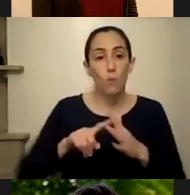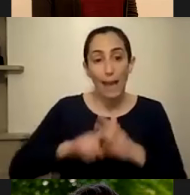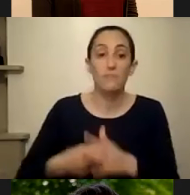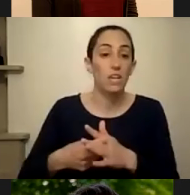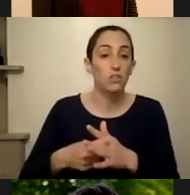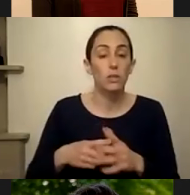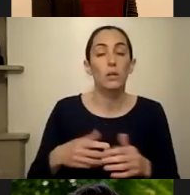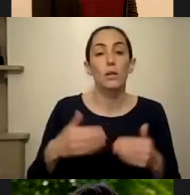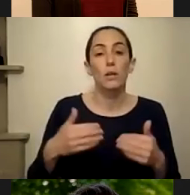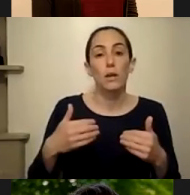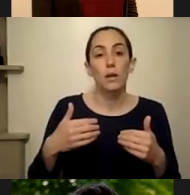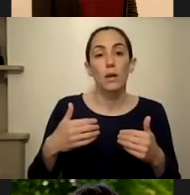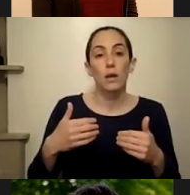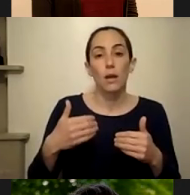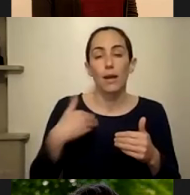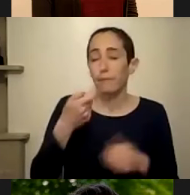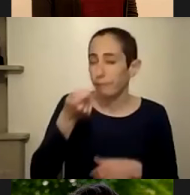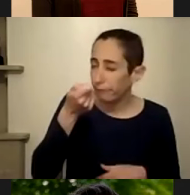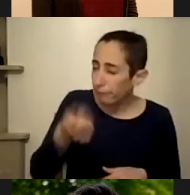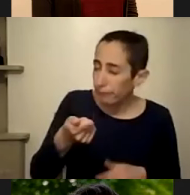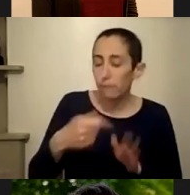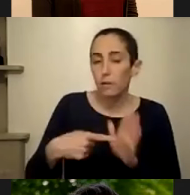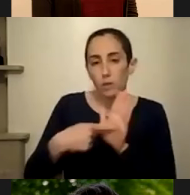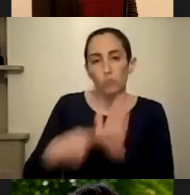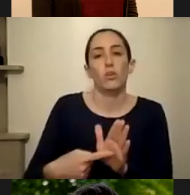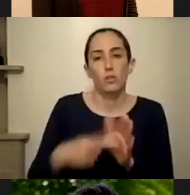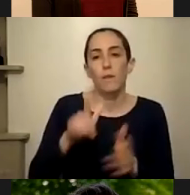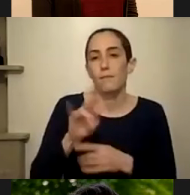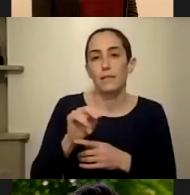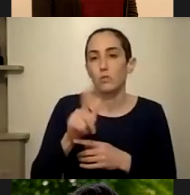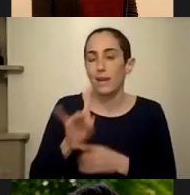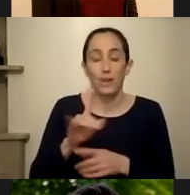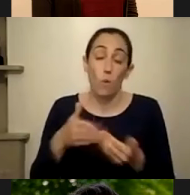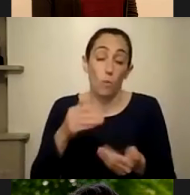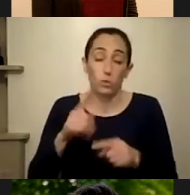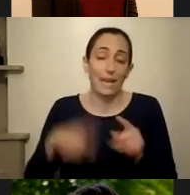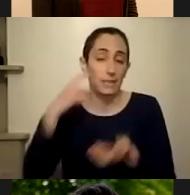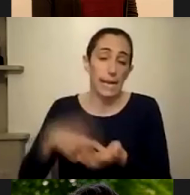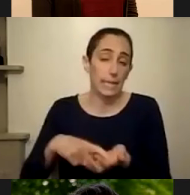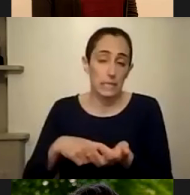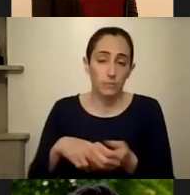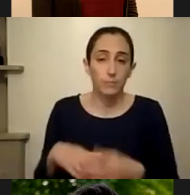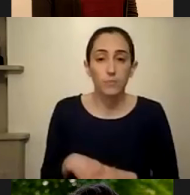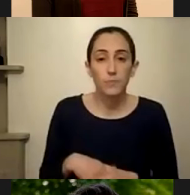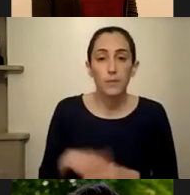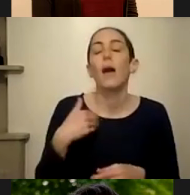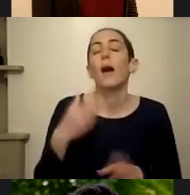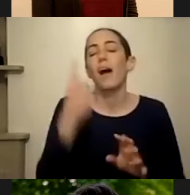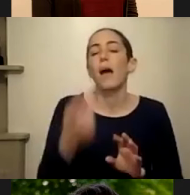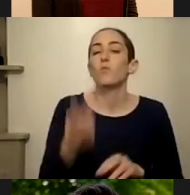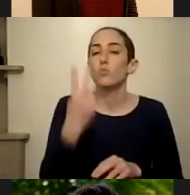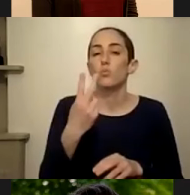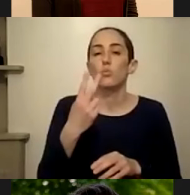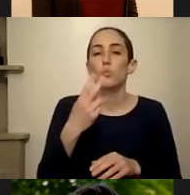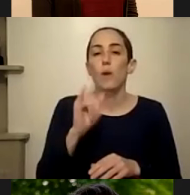there is long detectable, very minimum expression of the LIN28. There are two isoforms, LIN28A and